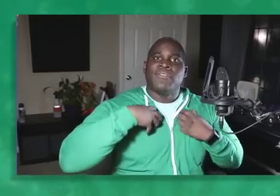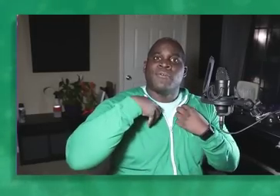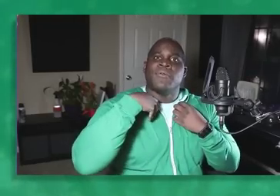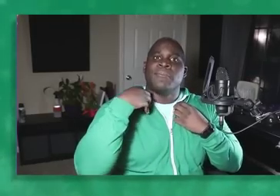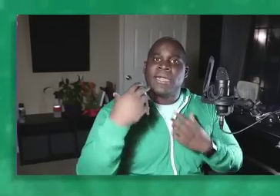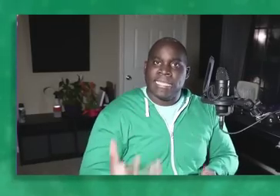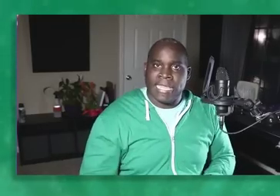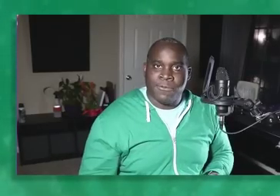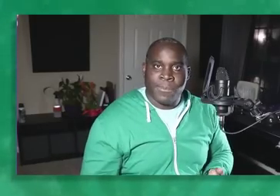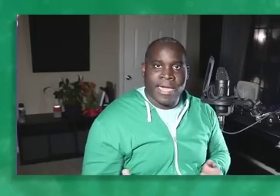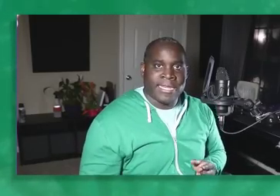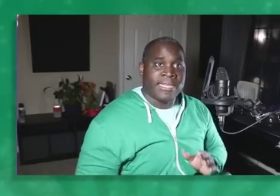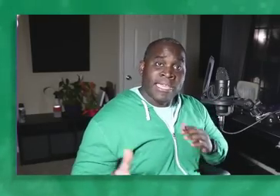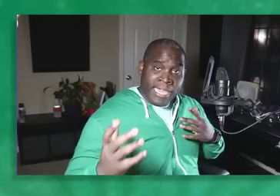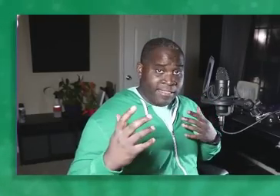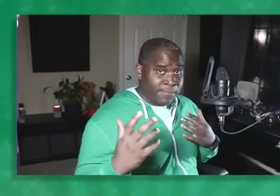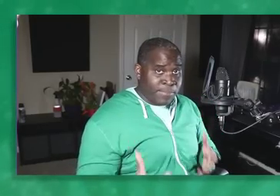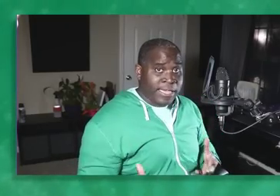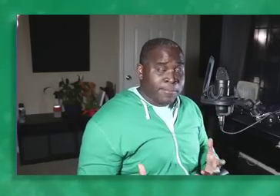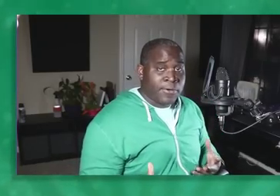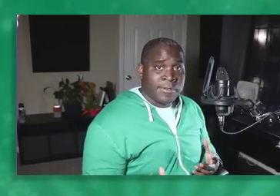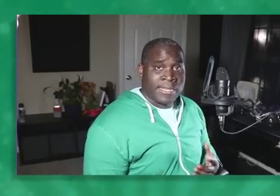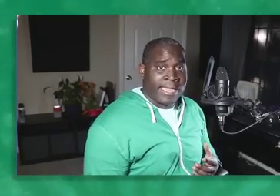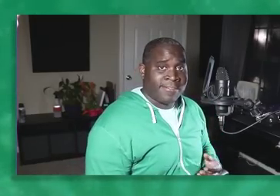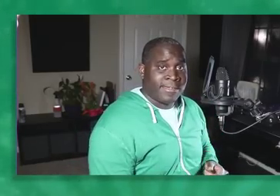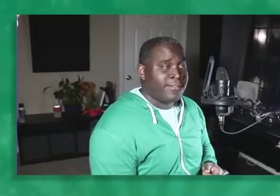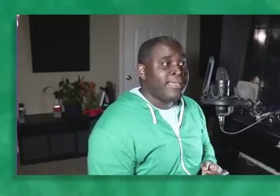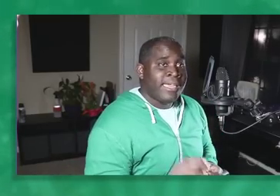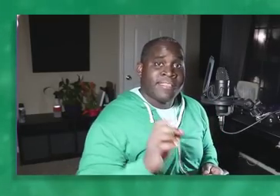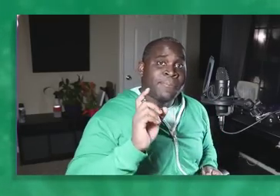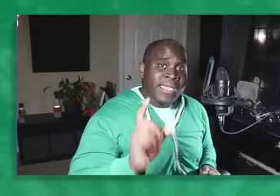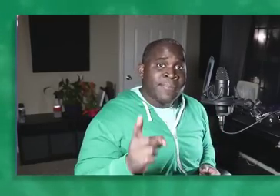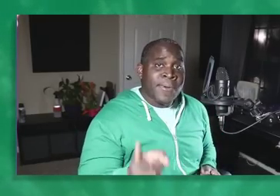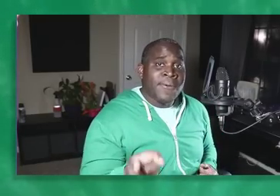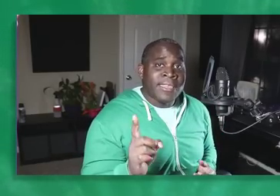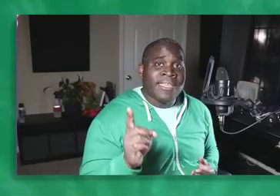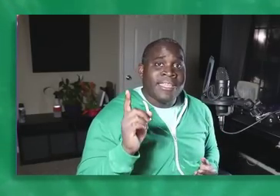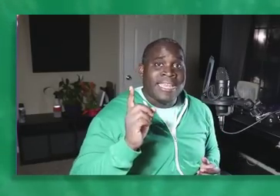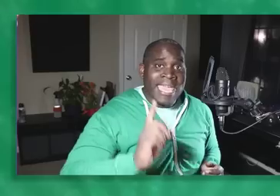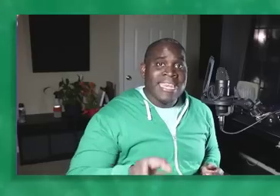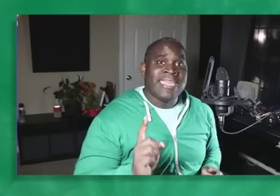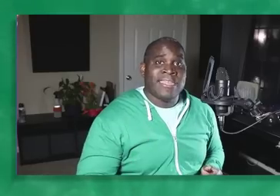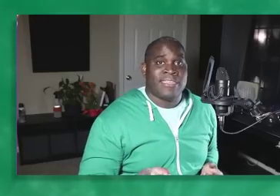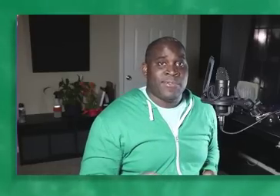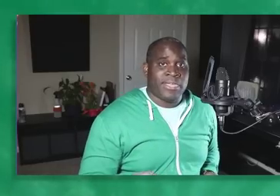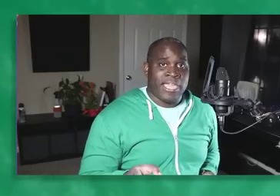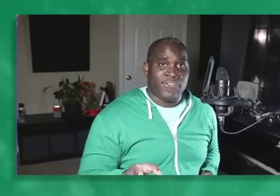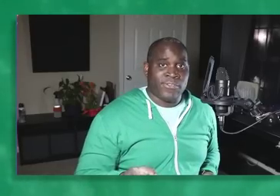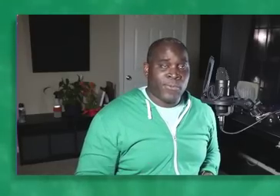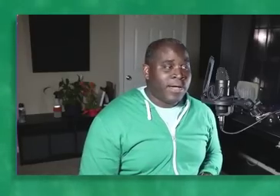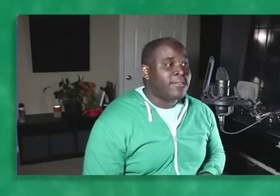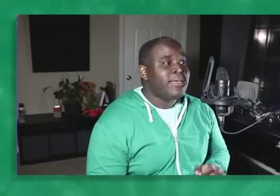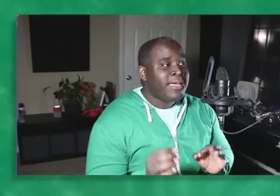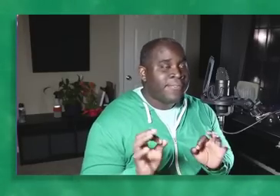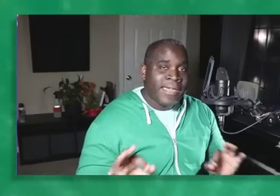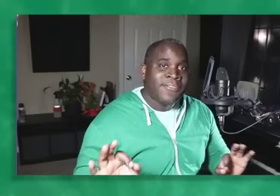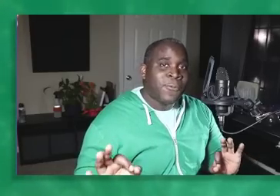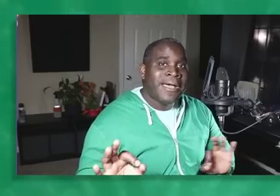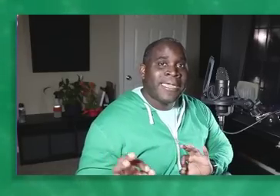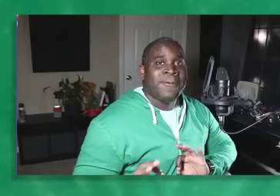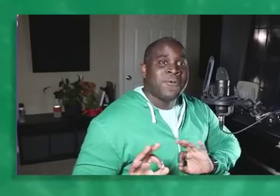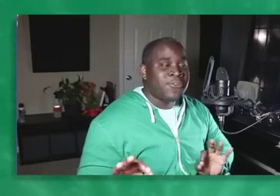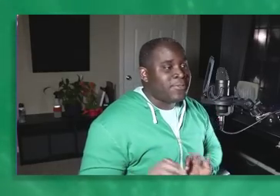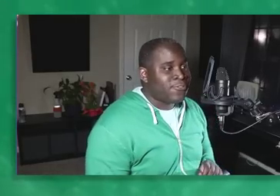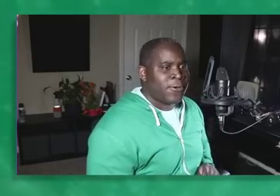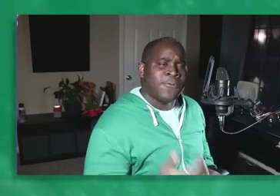also have to throw in the body language behind it. And it's a big component in ASL. It's a big component in any kind of communication as well. And that's